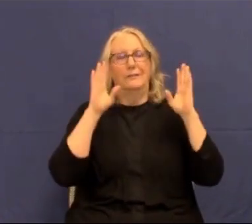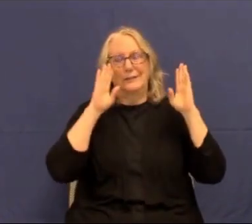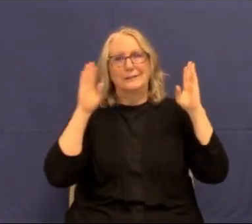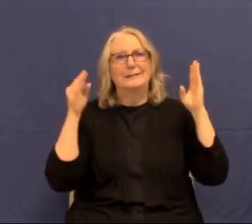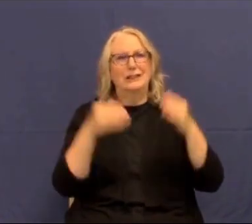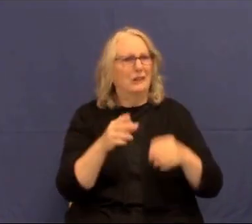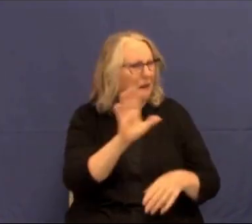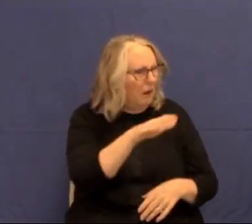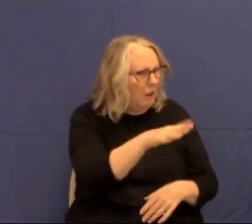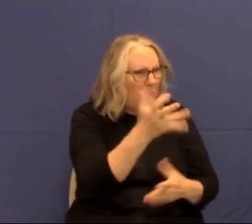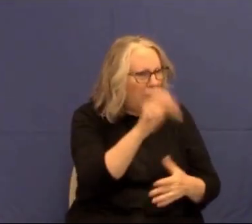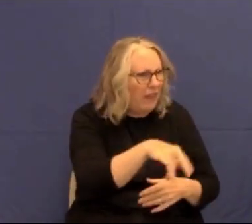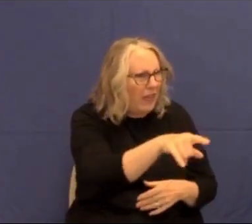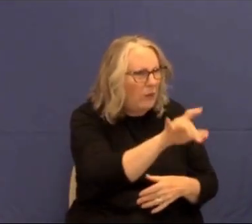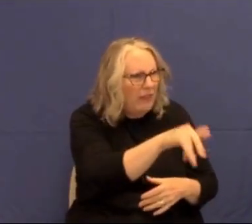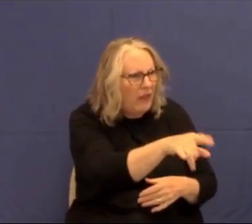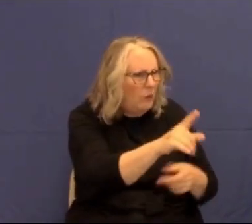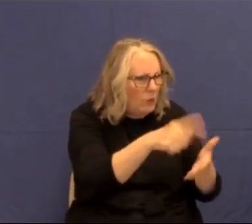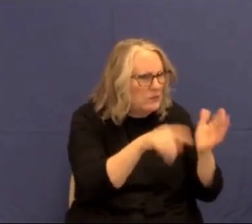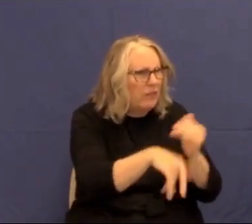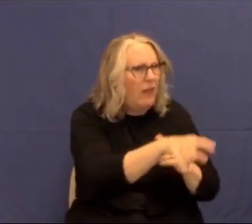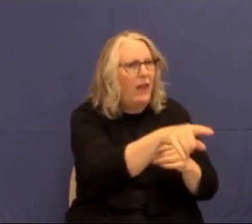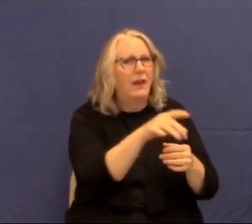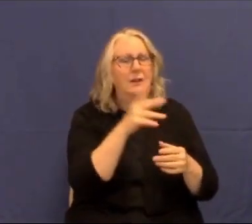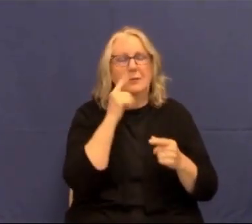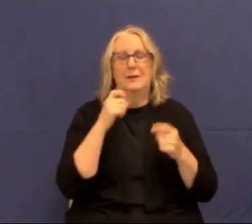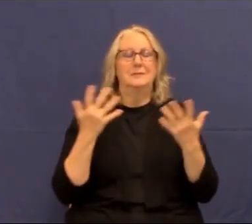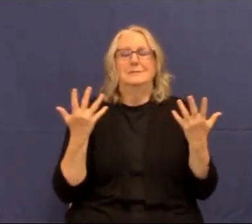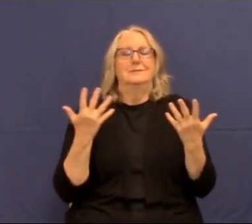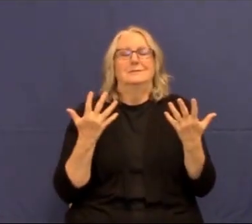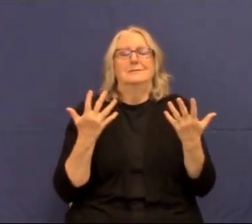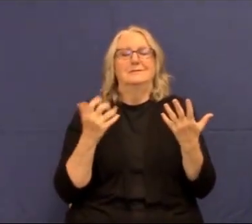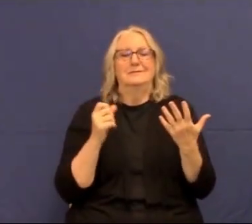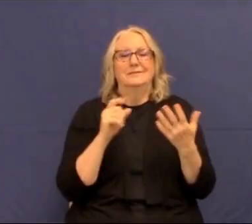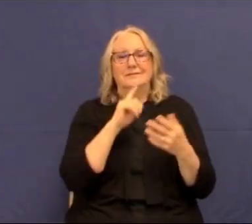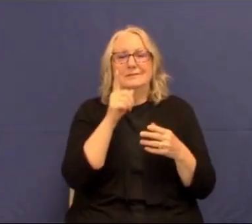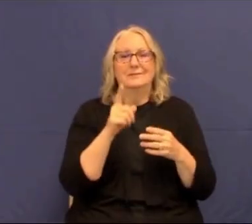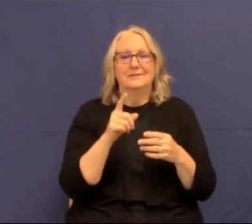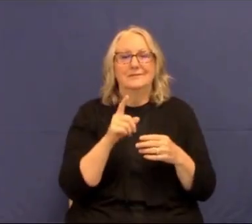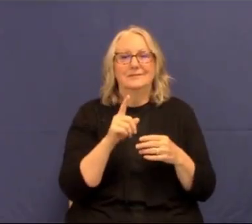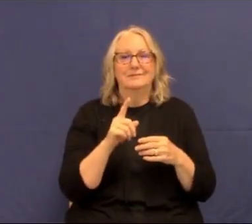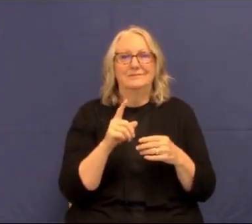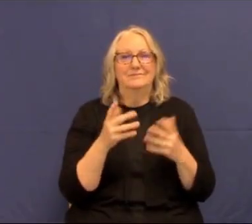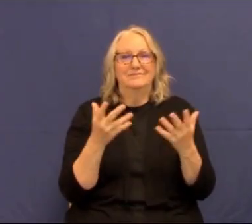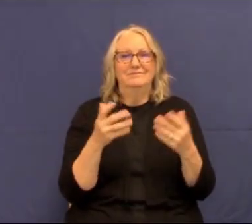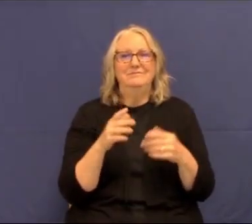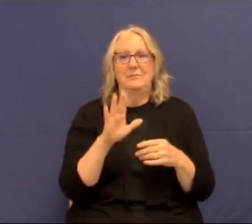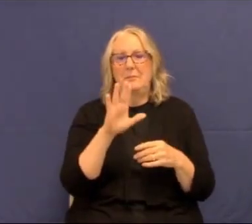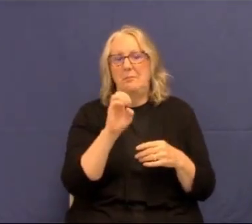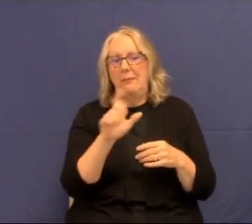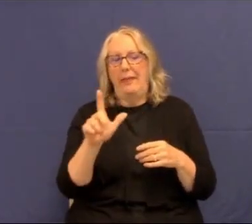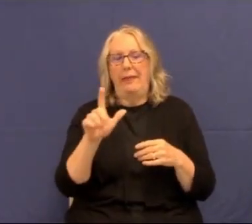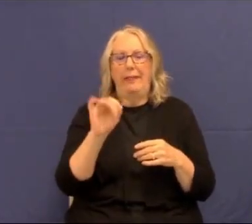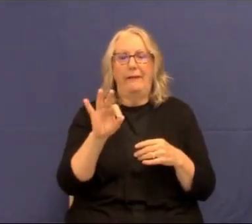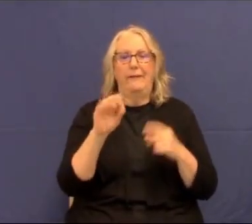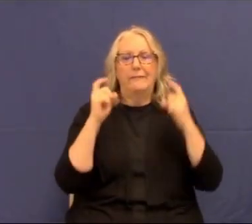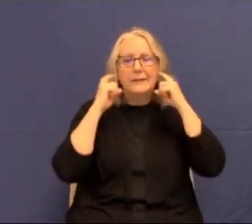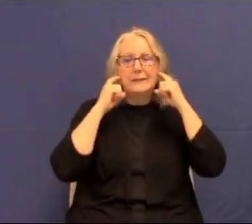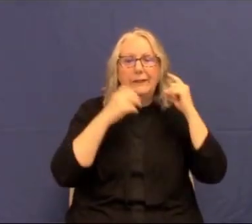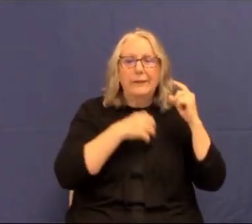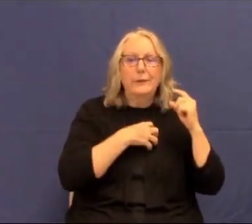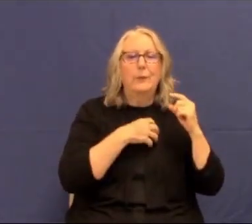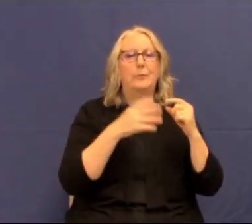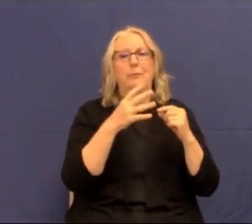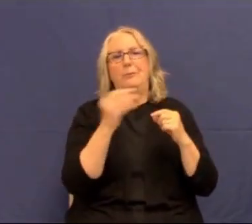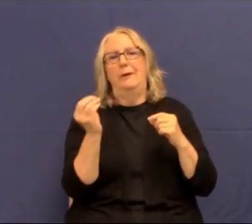lot of attention to like, what's that? What's that? What are you doing? And that type of thing, because it was literally just like the bell of